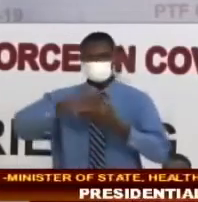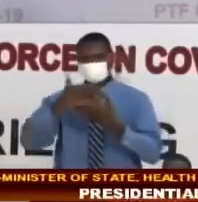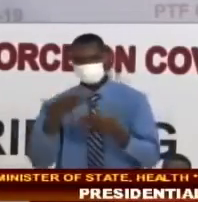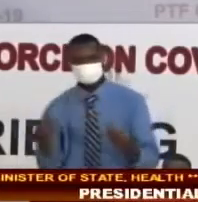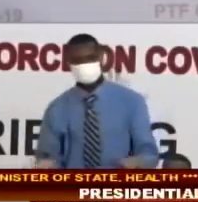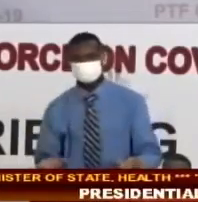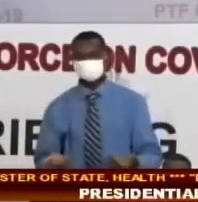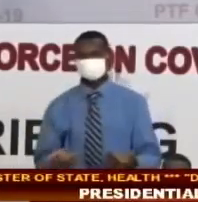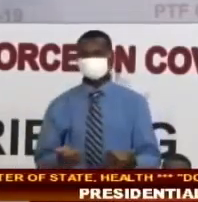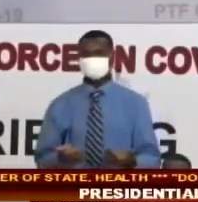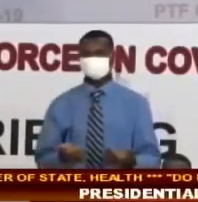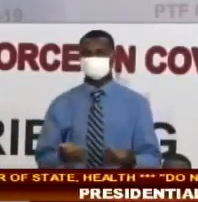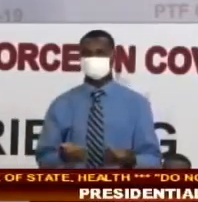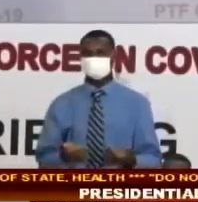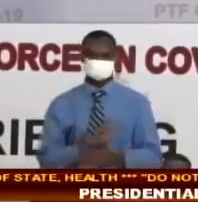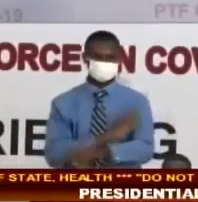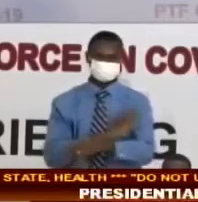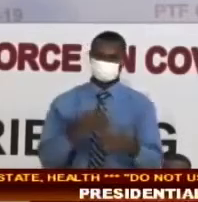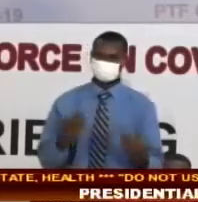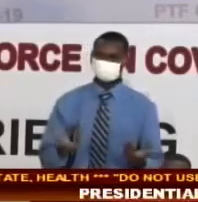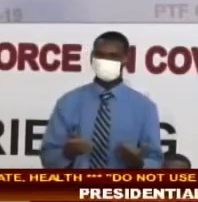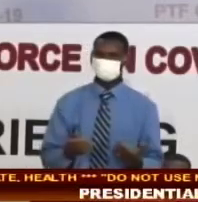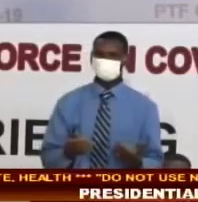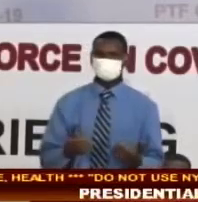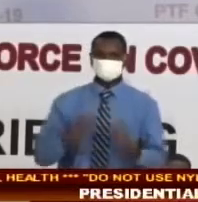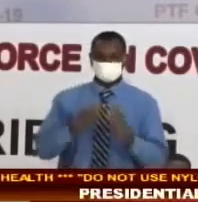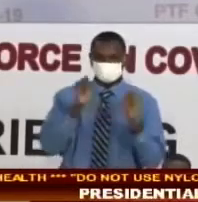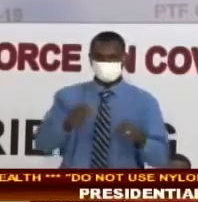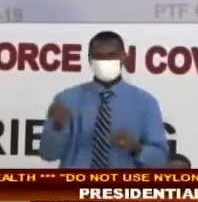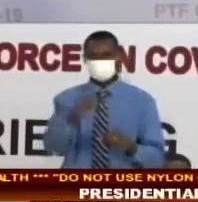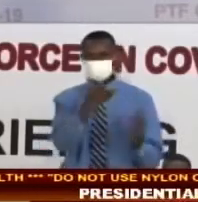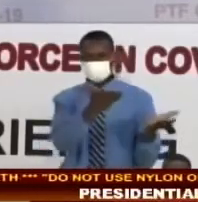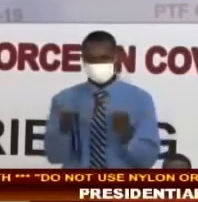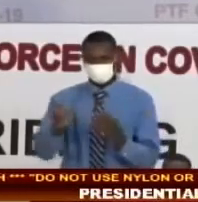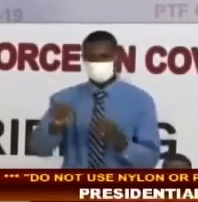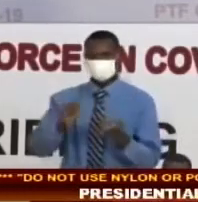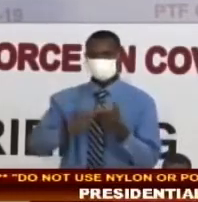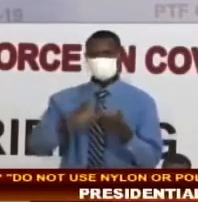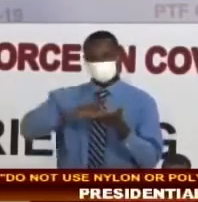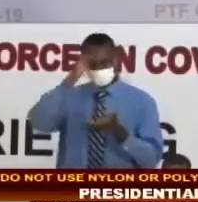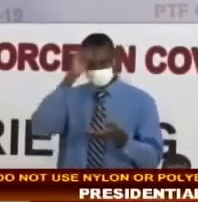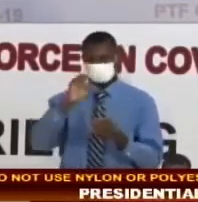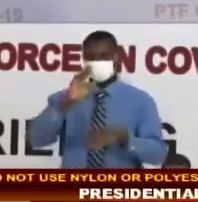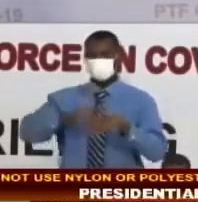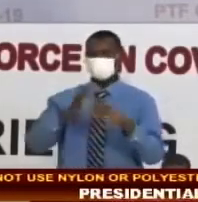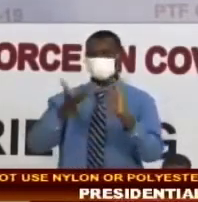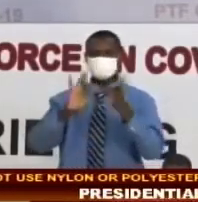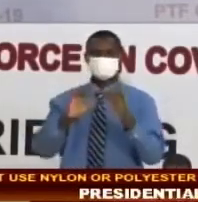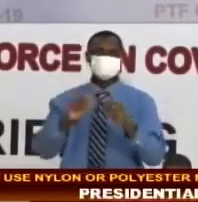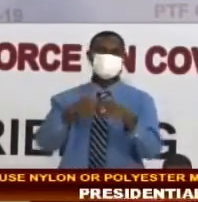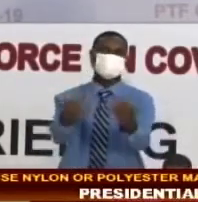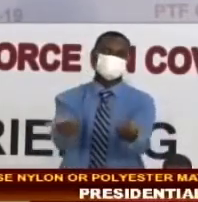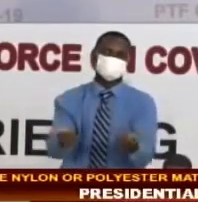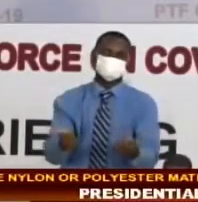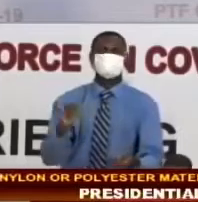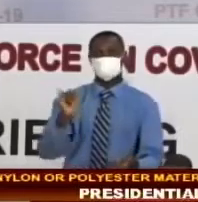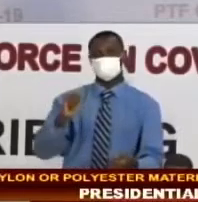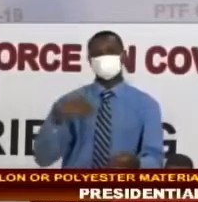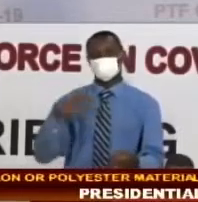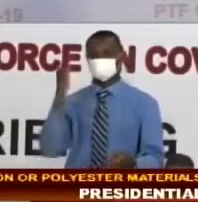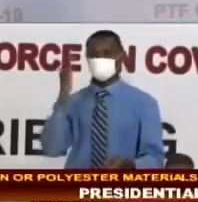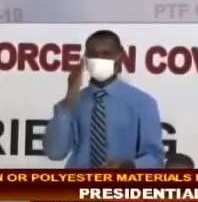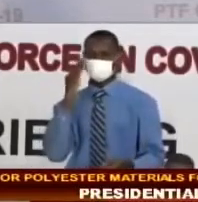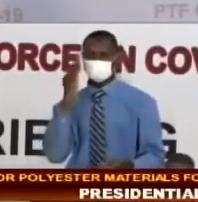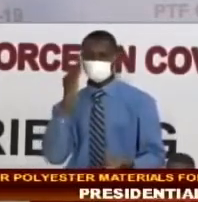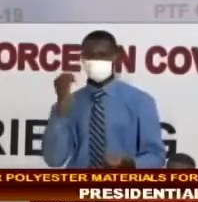to bring onto an online learning platform. Yes, we are aware. There are no